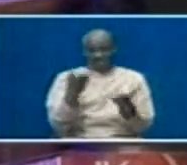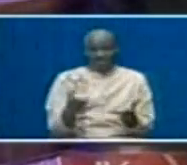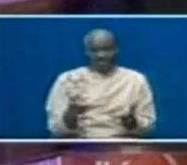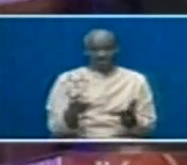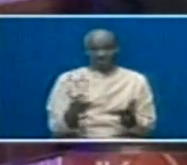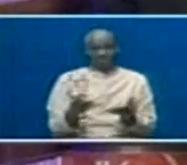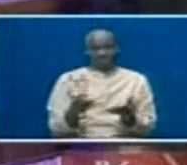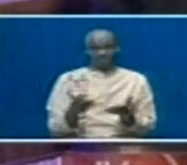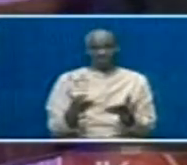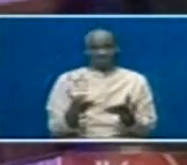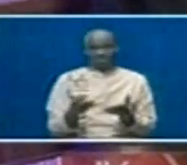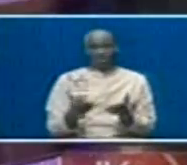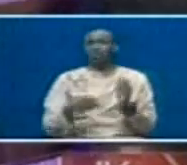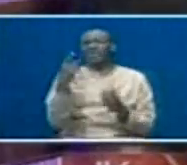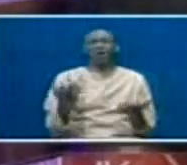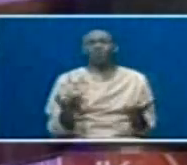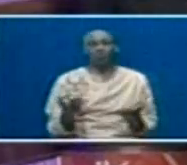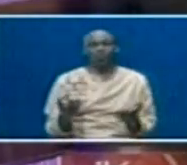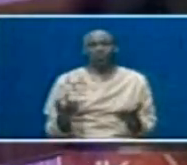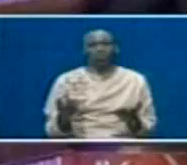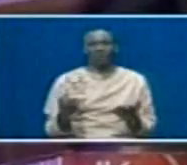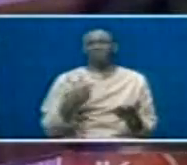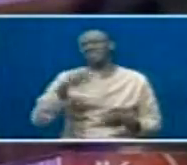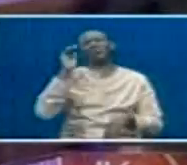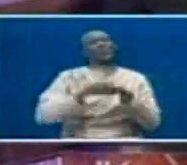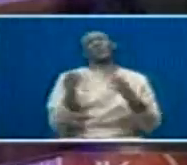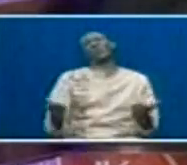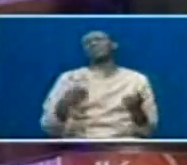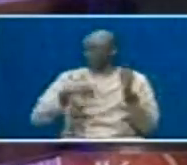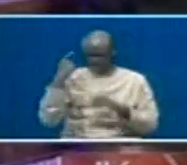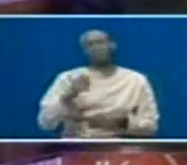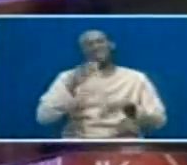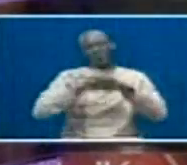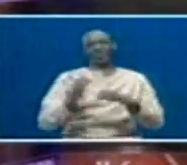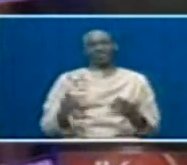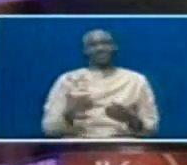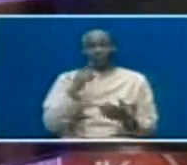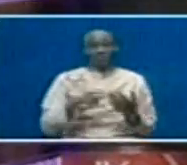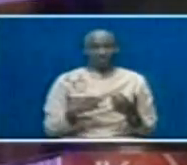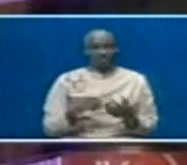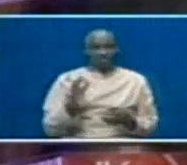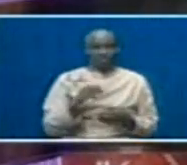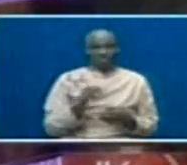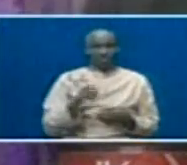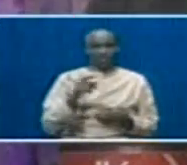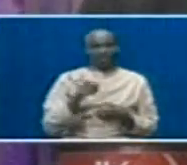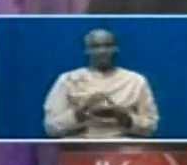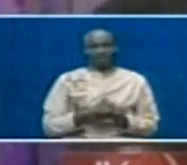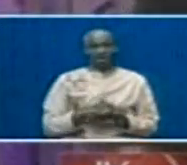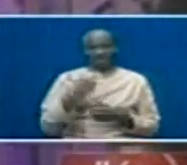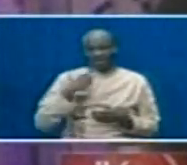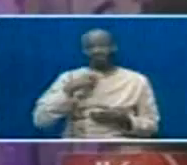You're summarizing this, I mean, how did you win it? I was good, man, I was good. What'd you sing? This is my island in the